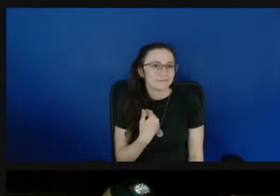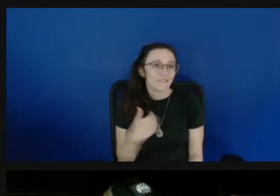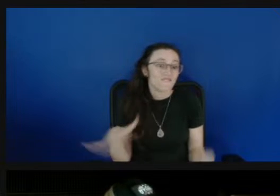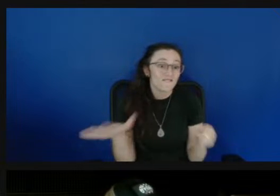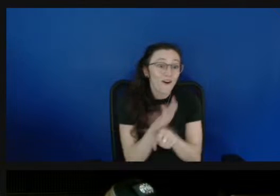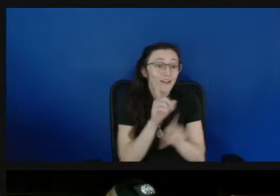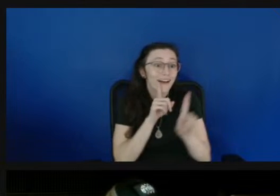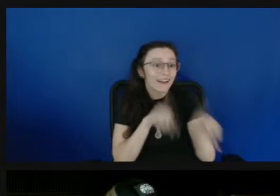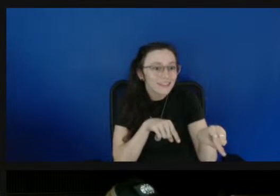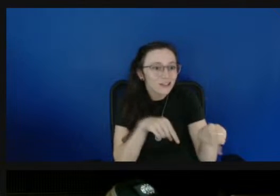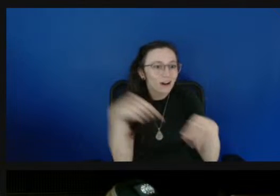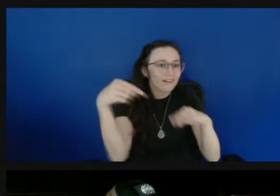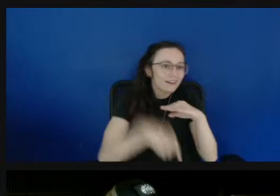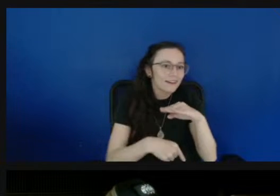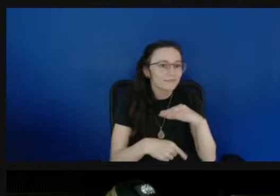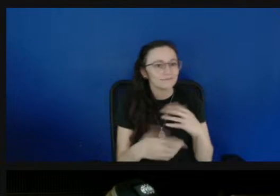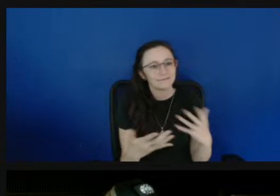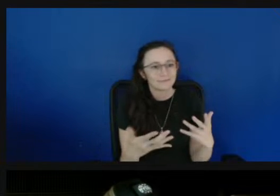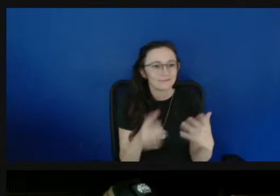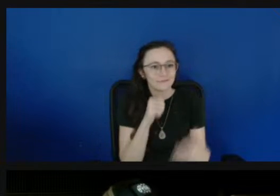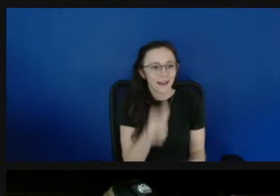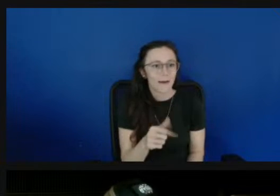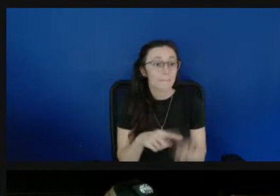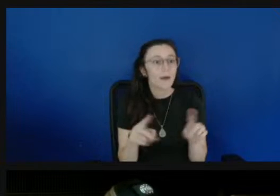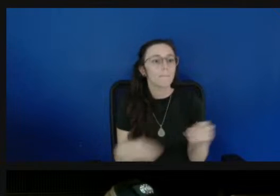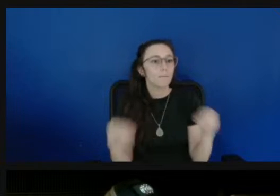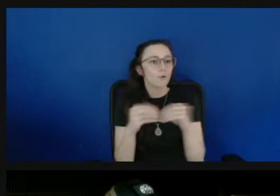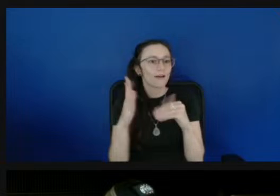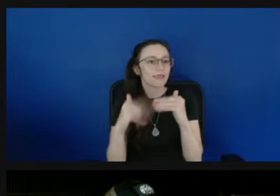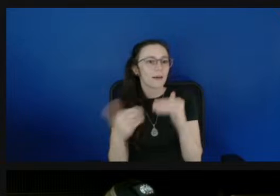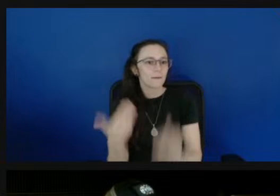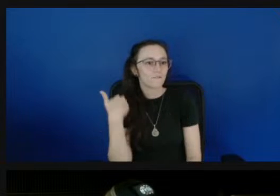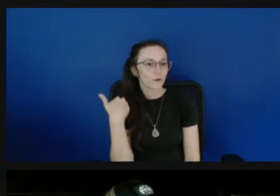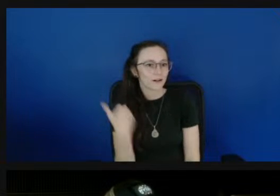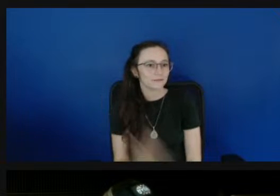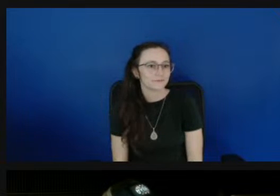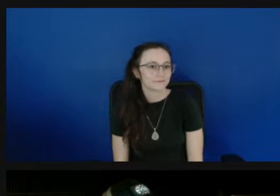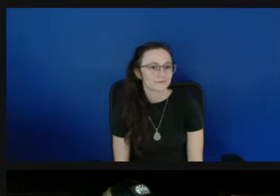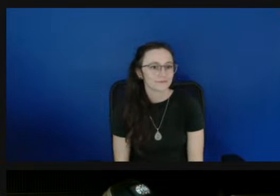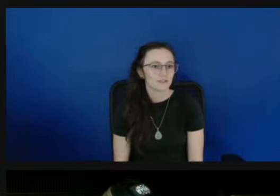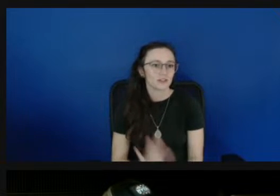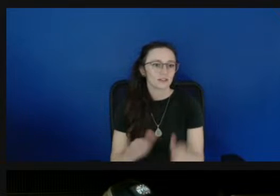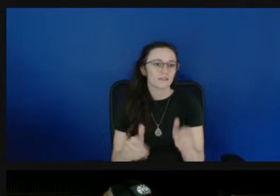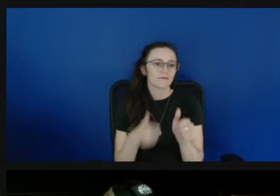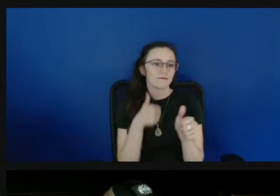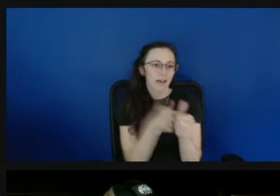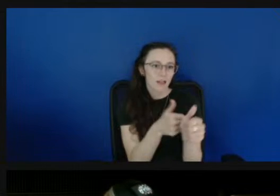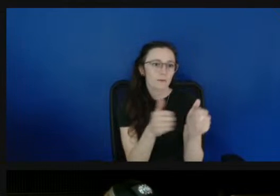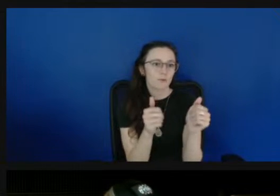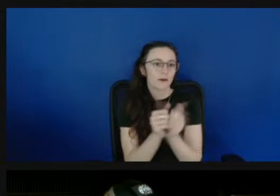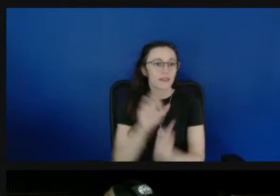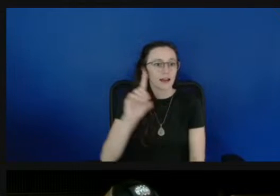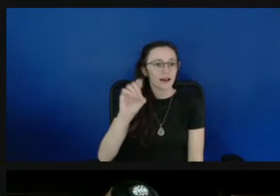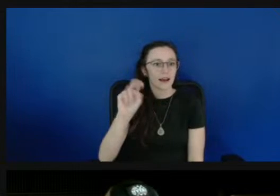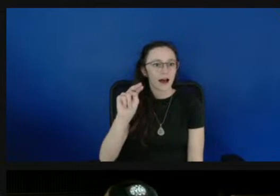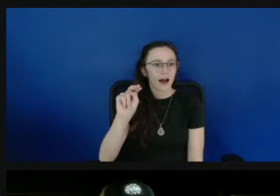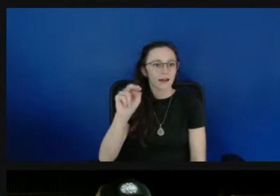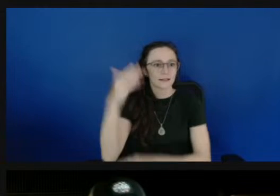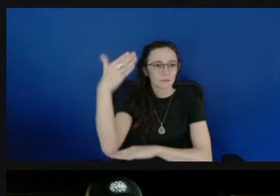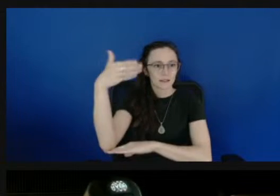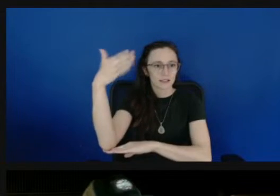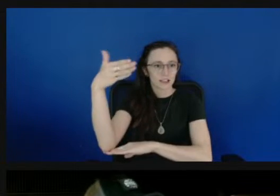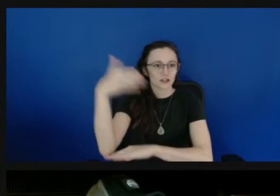with today's Volcano Watch, actually, following up on Don's presentation. So we'll get into that here next. So Yeah, let's